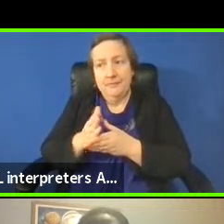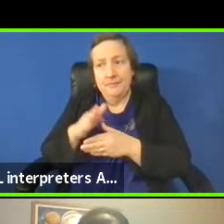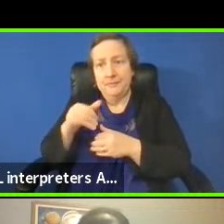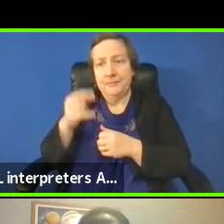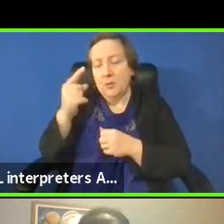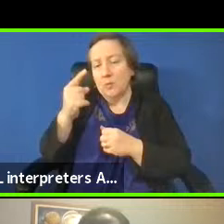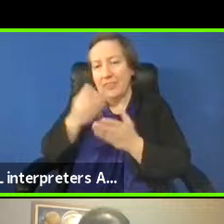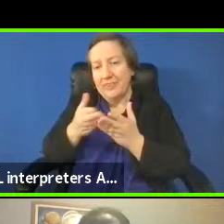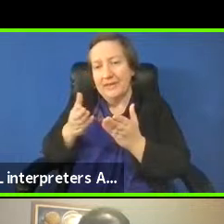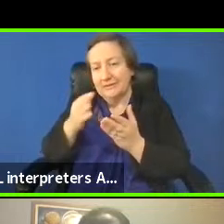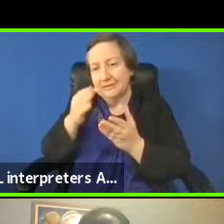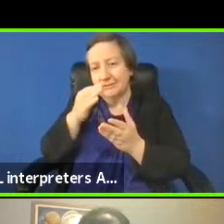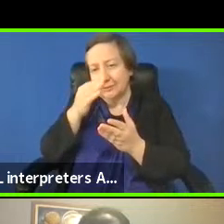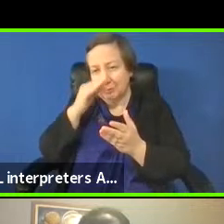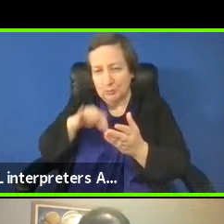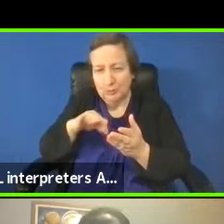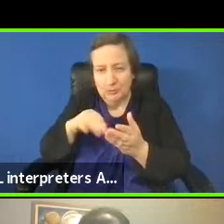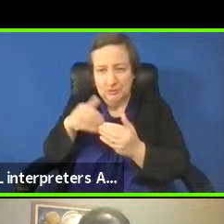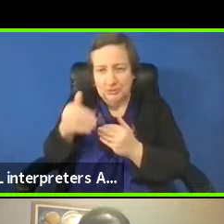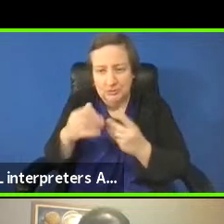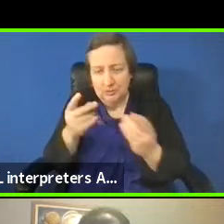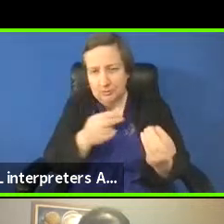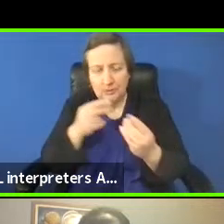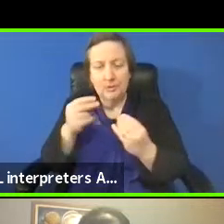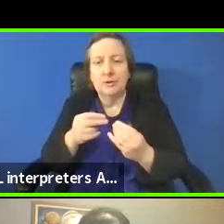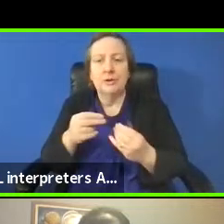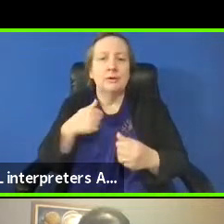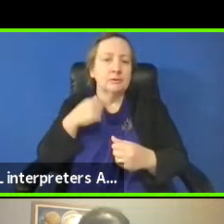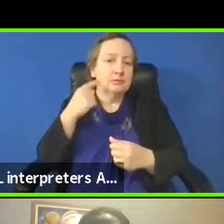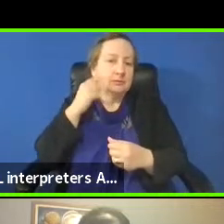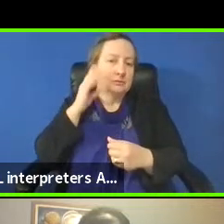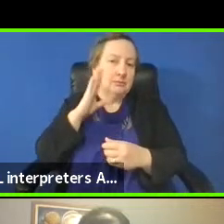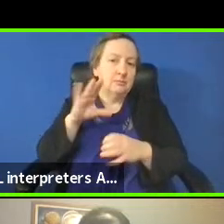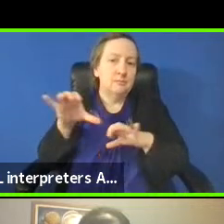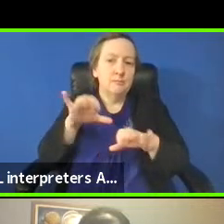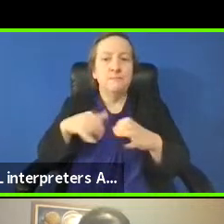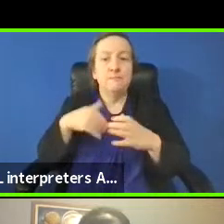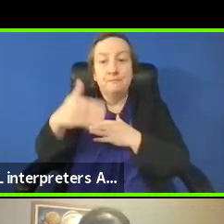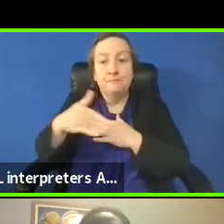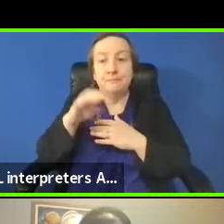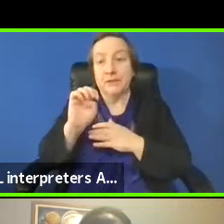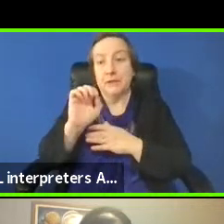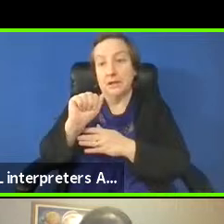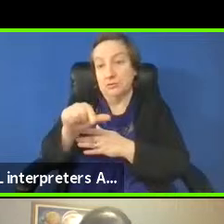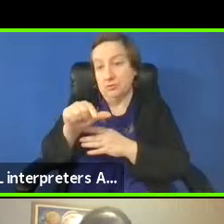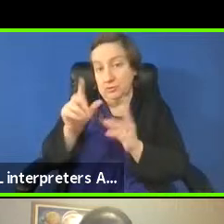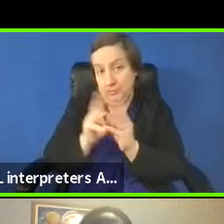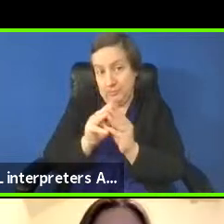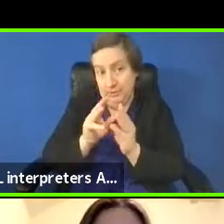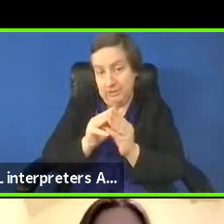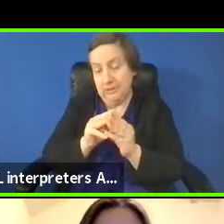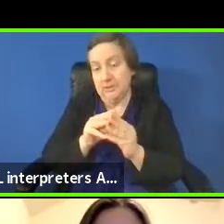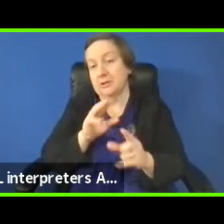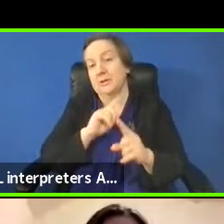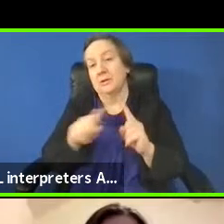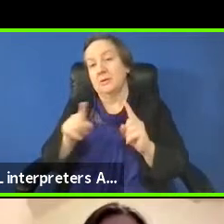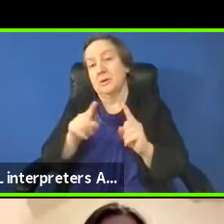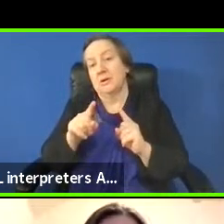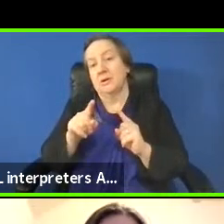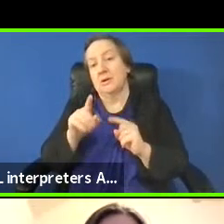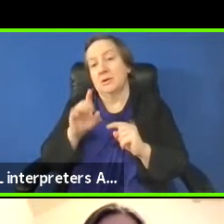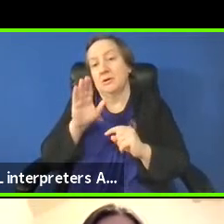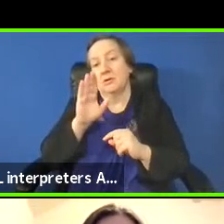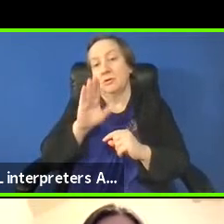very close to being next in line. Matter of fact, I believe we're going to be diving into those at the next EAG meeting. So, okay. But to your